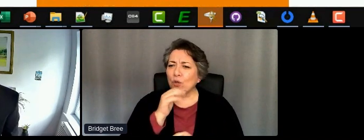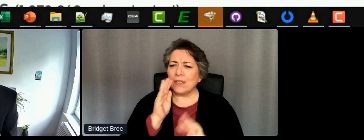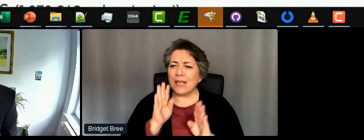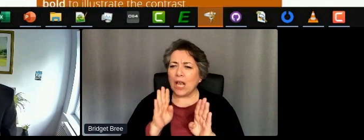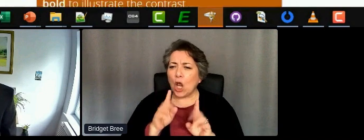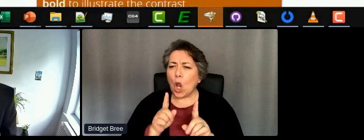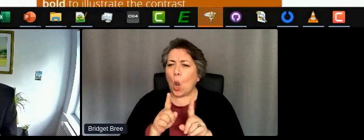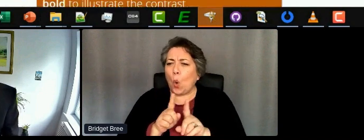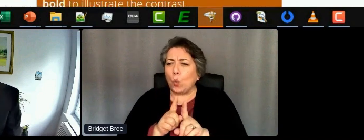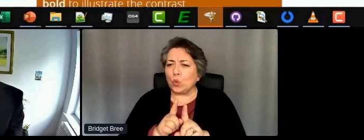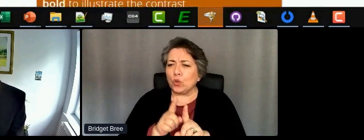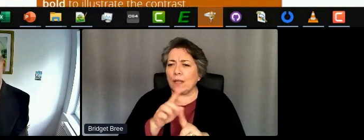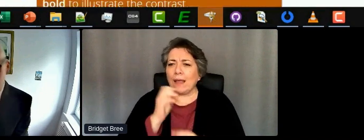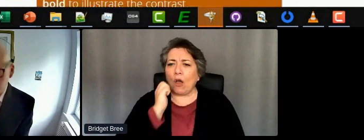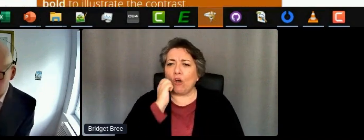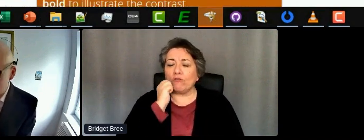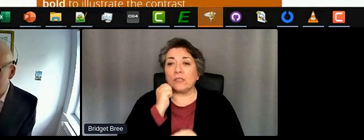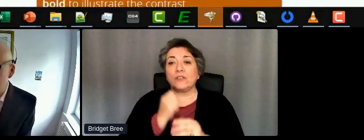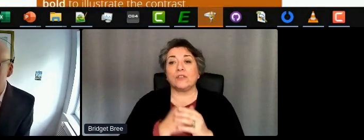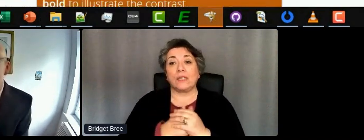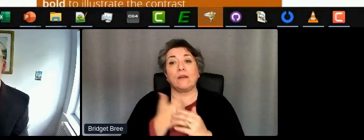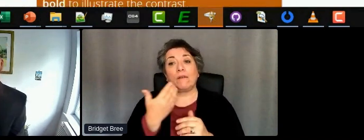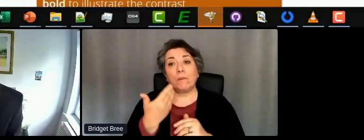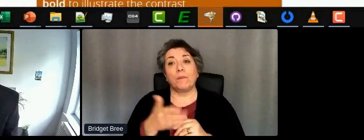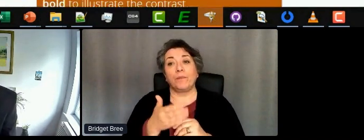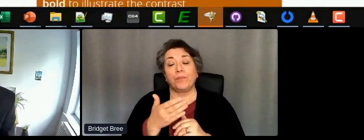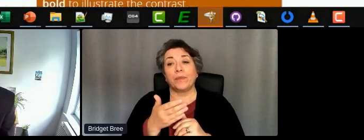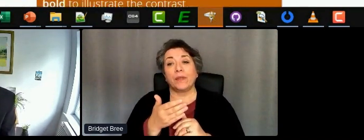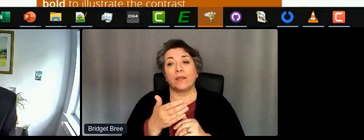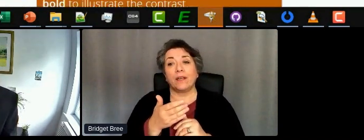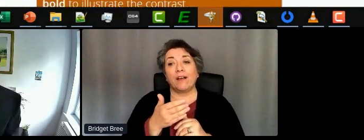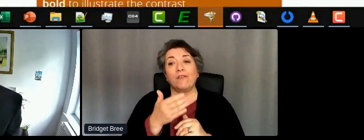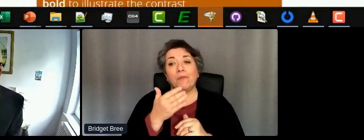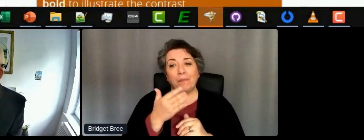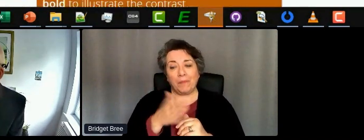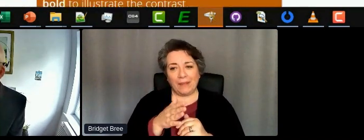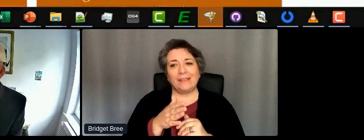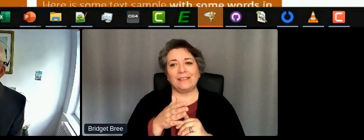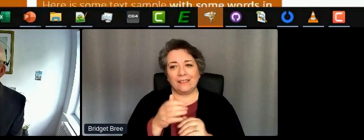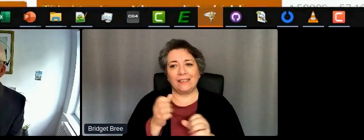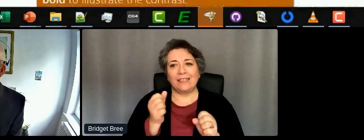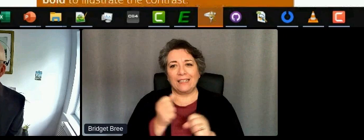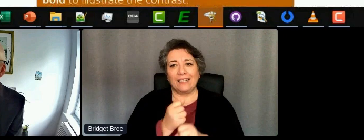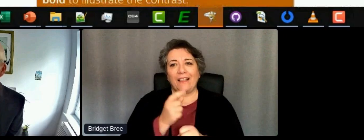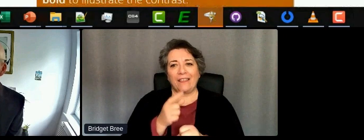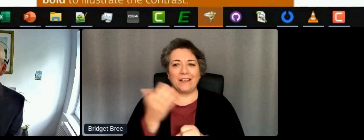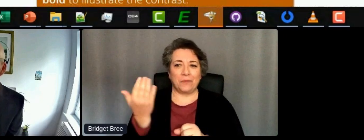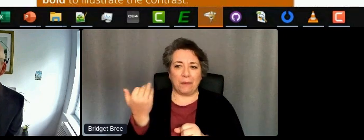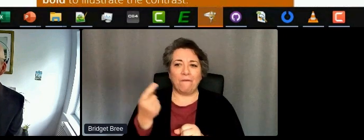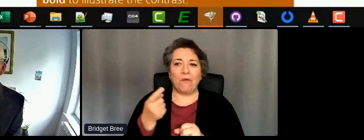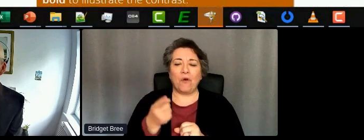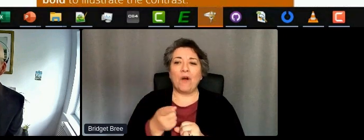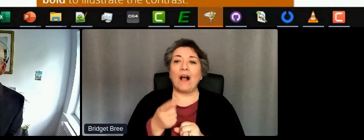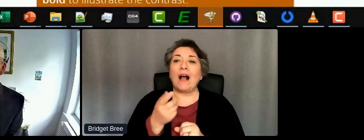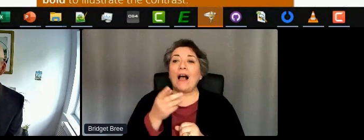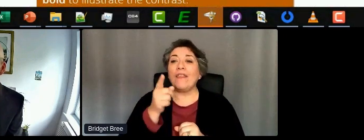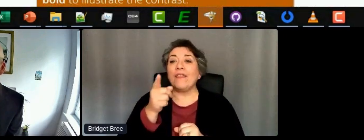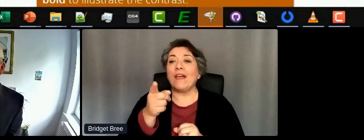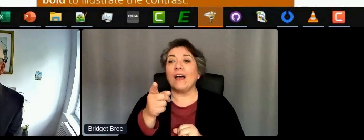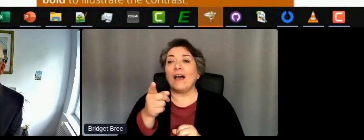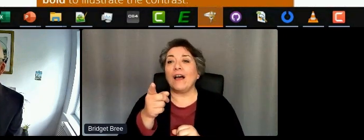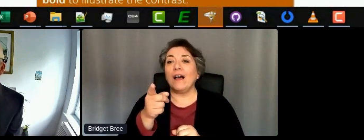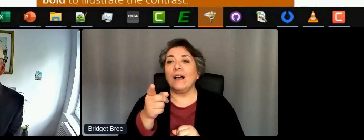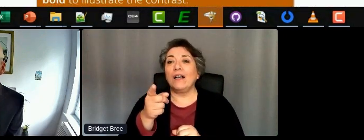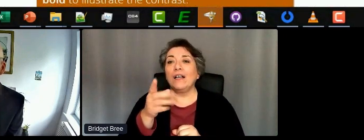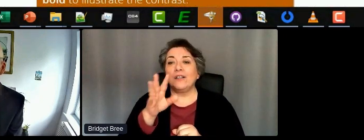color. Now, I've already run this because I've been burnt several times by live demos. And there it's reminding me of